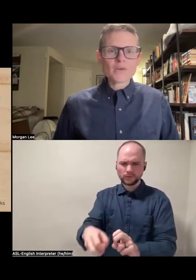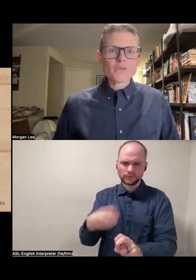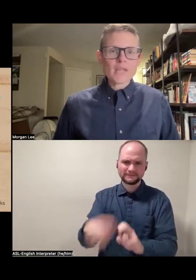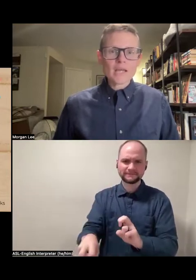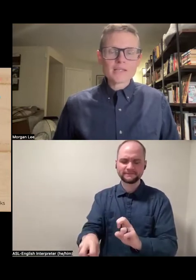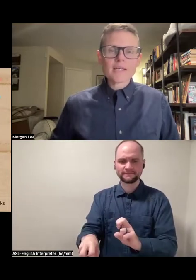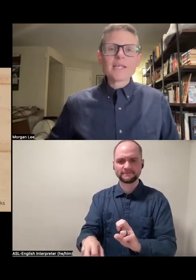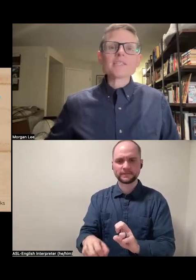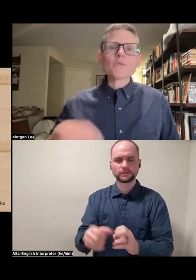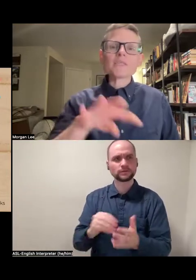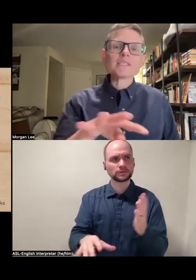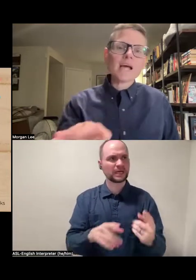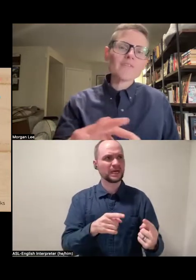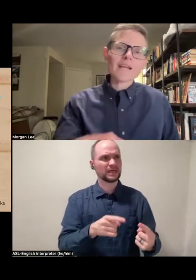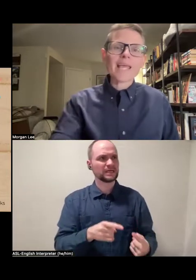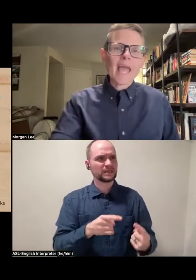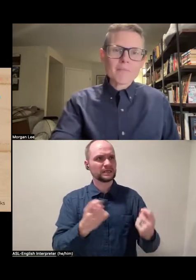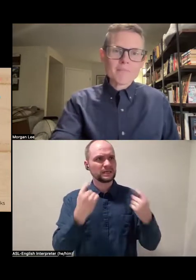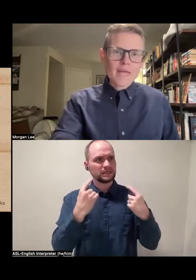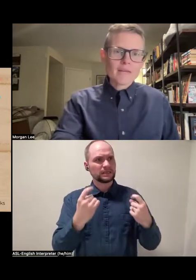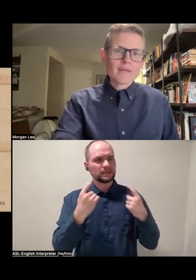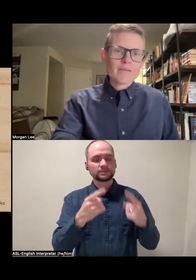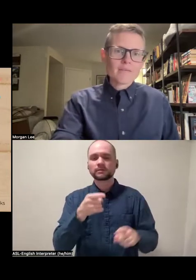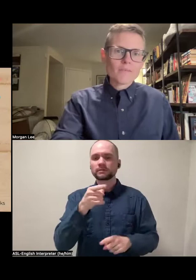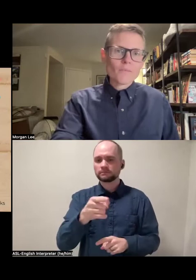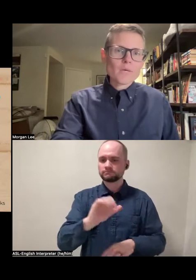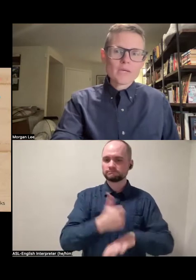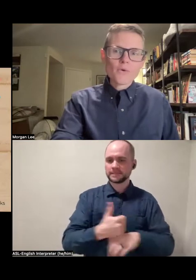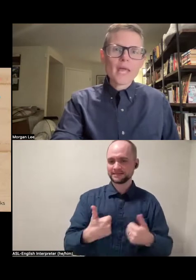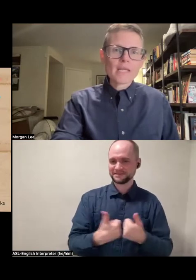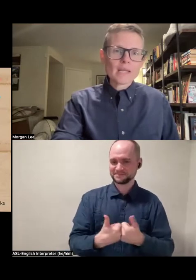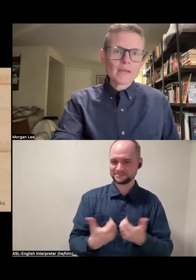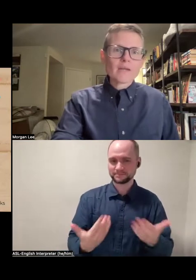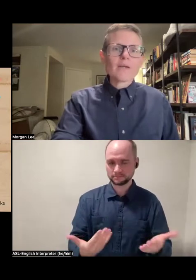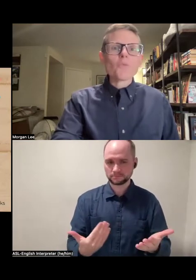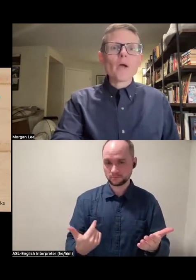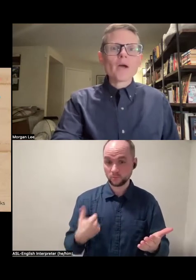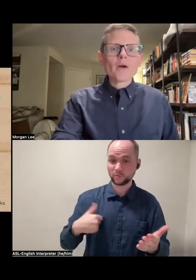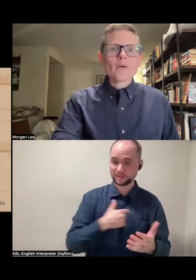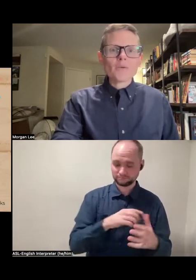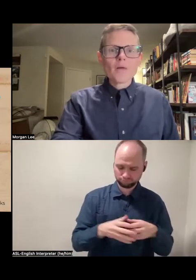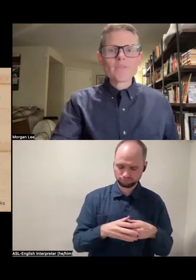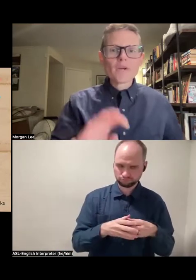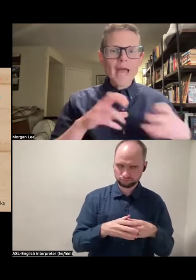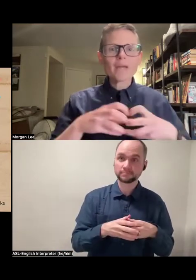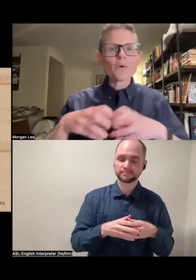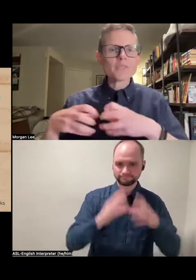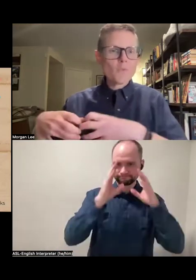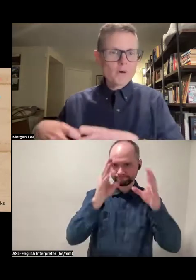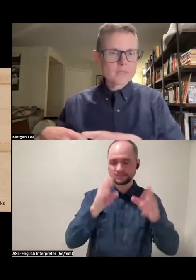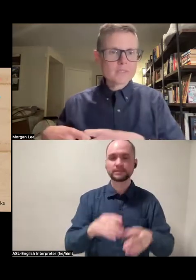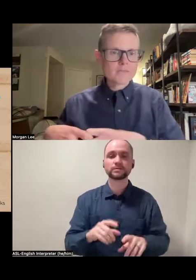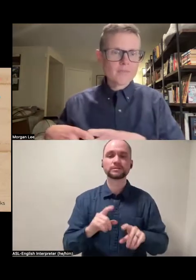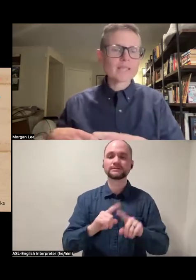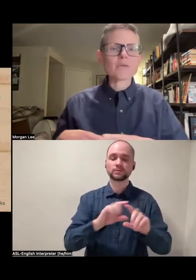students to understand. So this is kind of like a game that we created where you have different categories